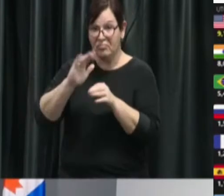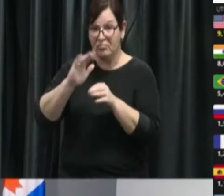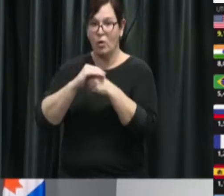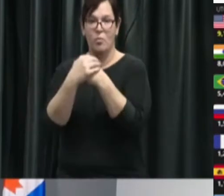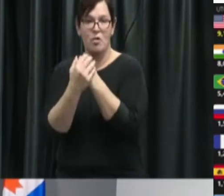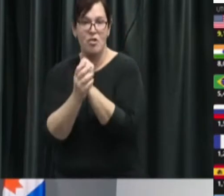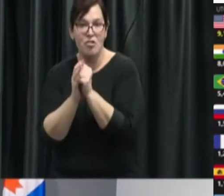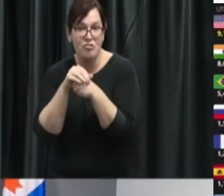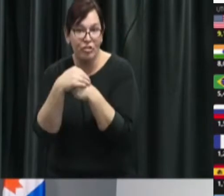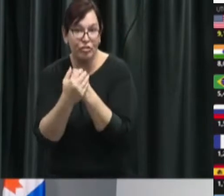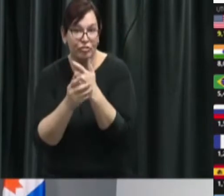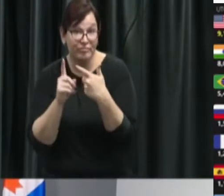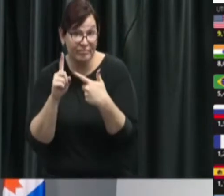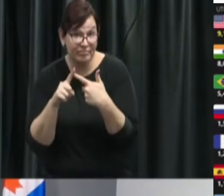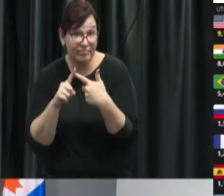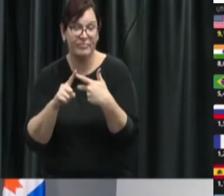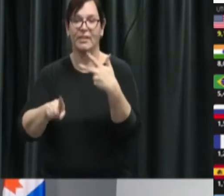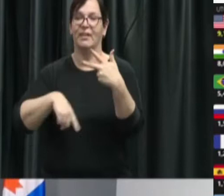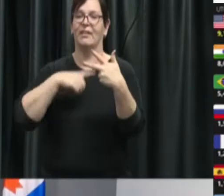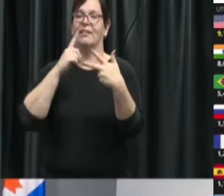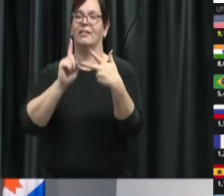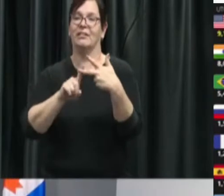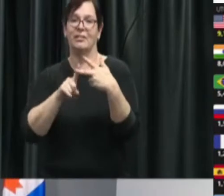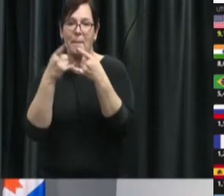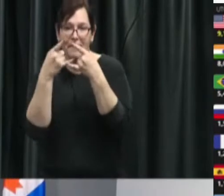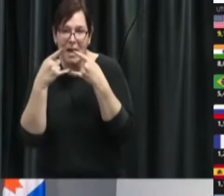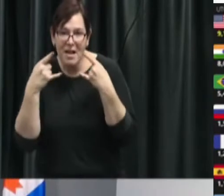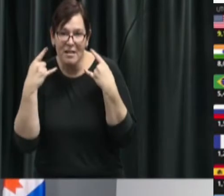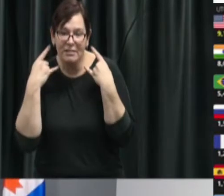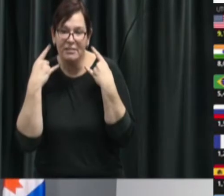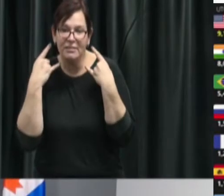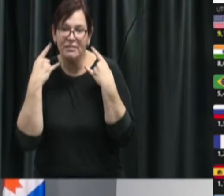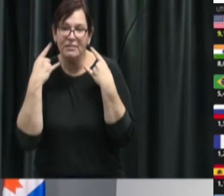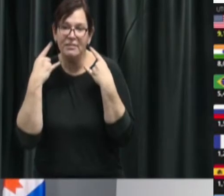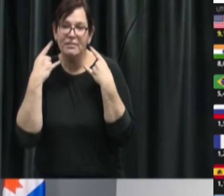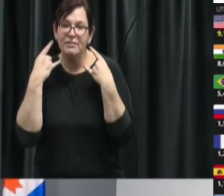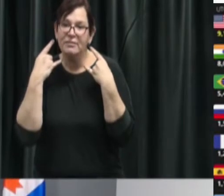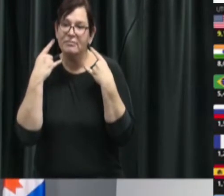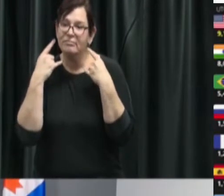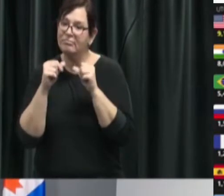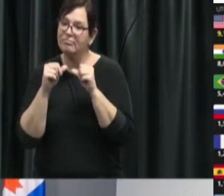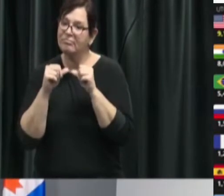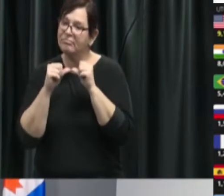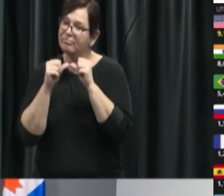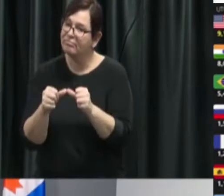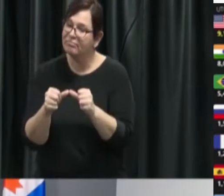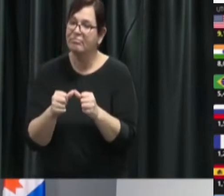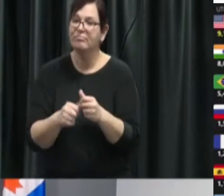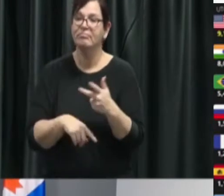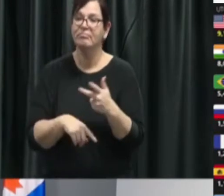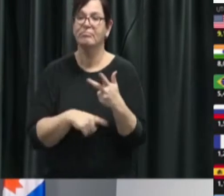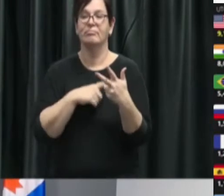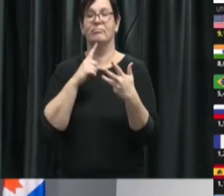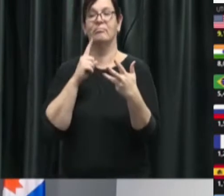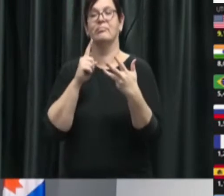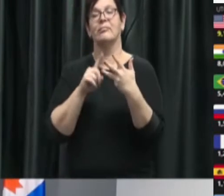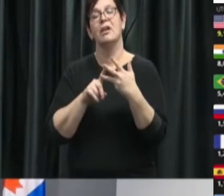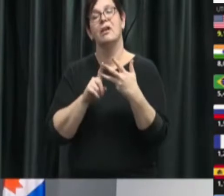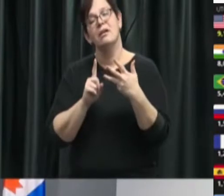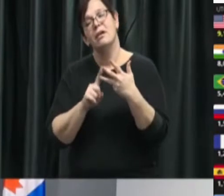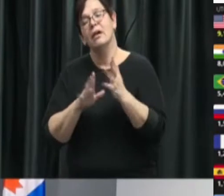mask whenever you can, washing your hands frequently, and trying as much as possible